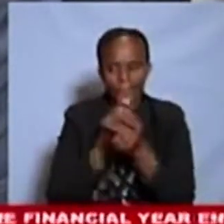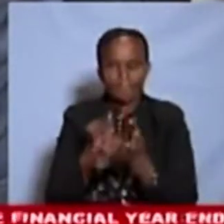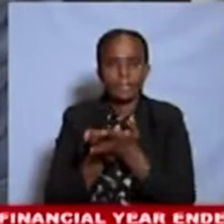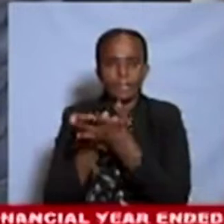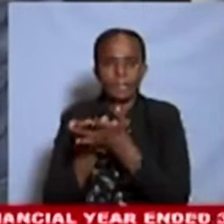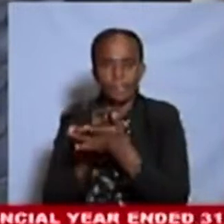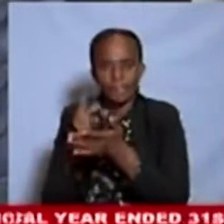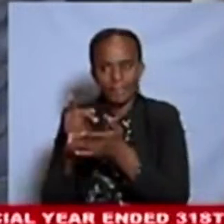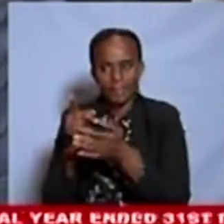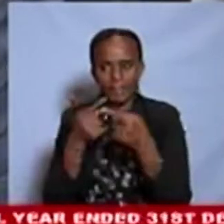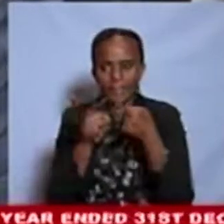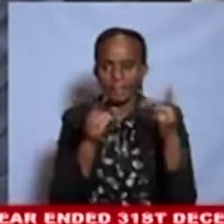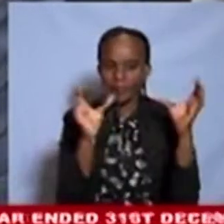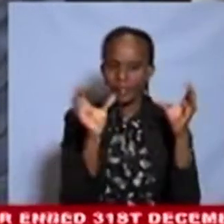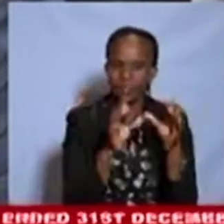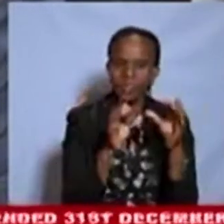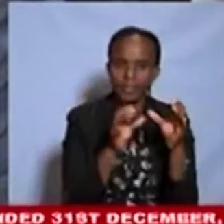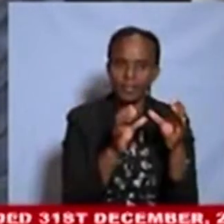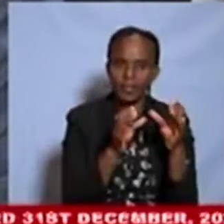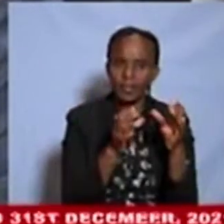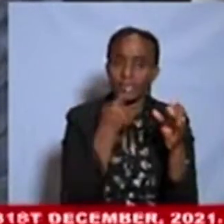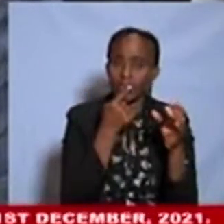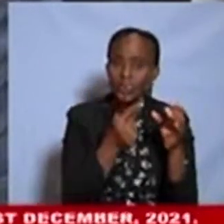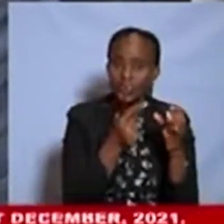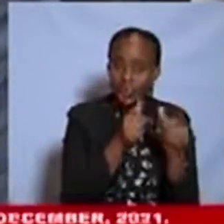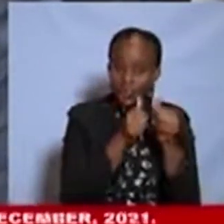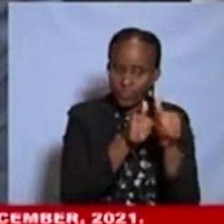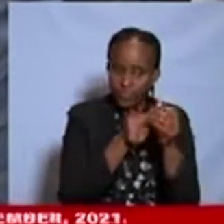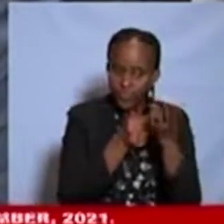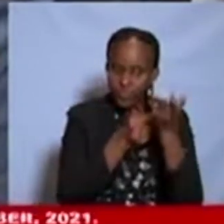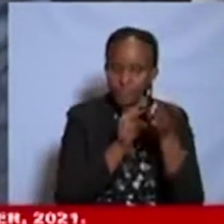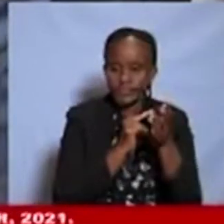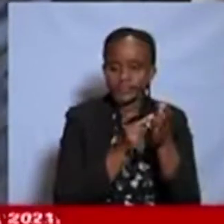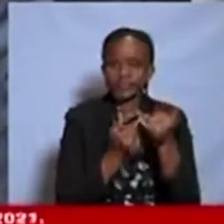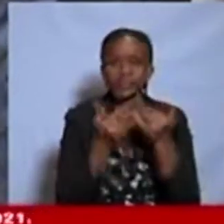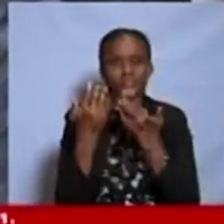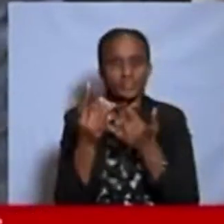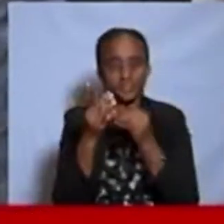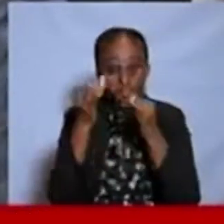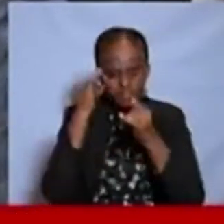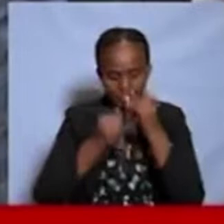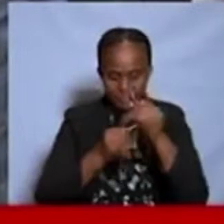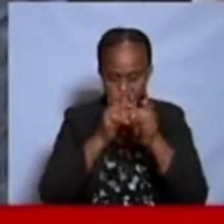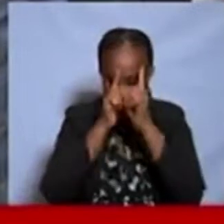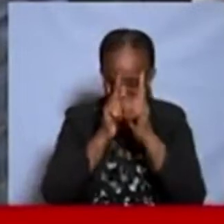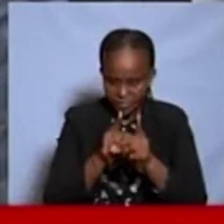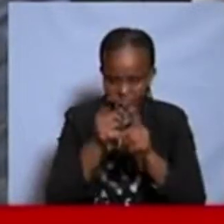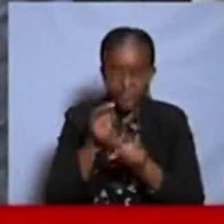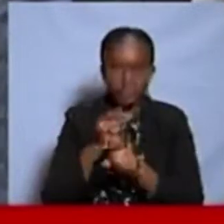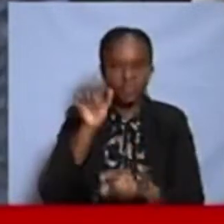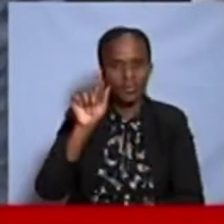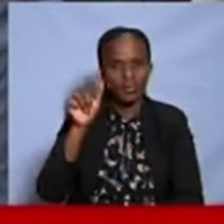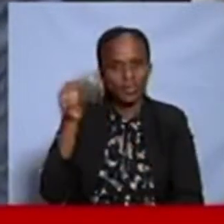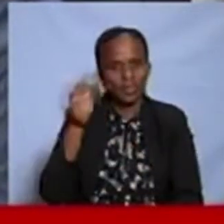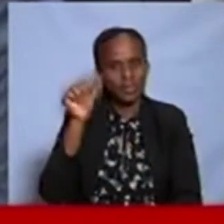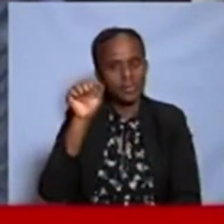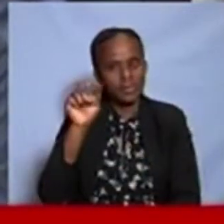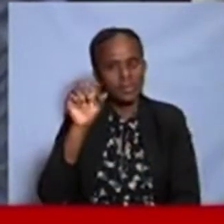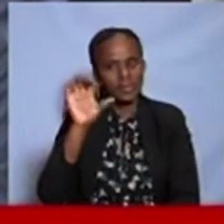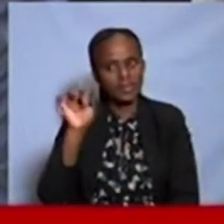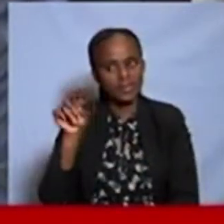accordingly, the disciplinary committee recommended accordingly, and we are awaiting the final decision by the Local Government Service Commission. The